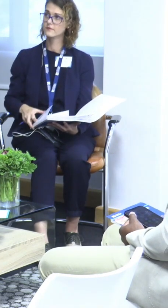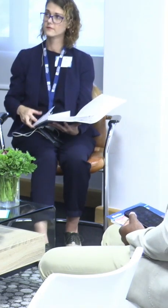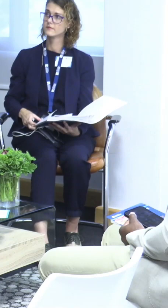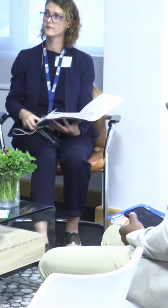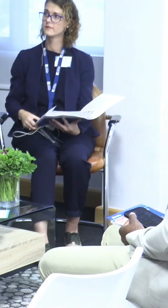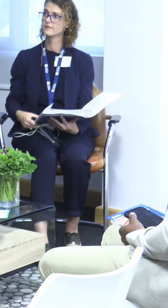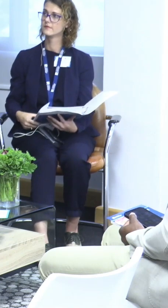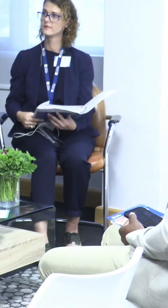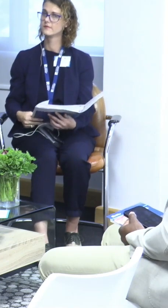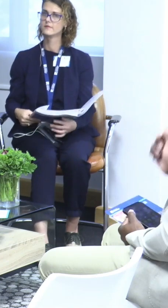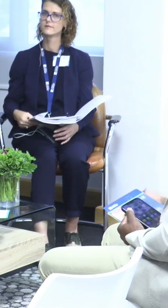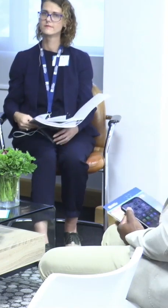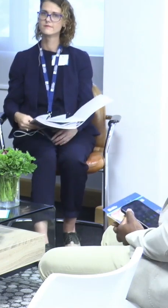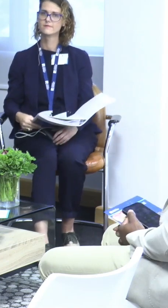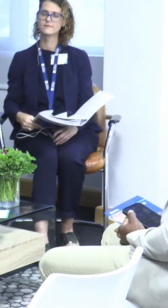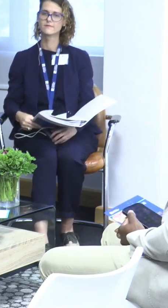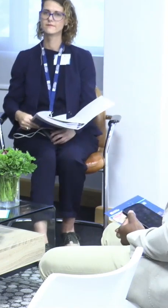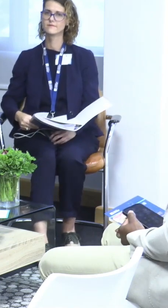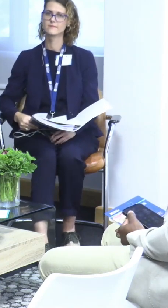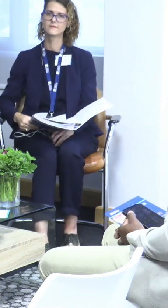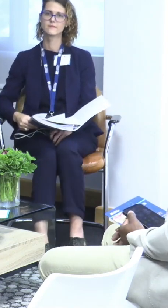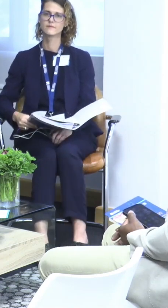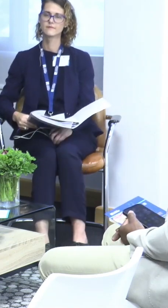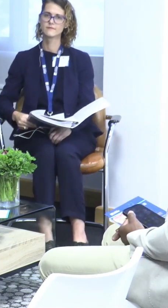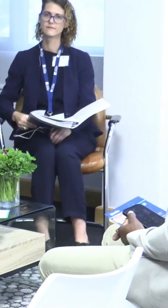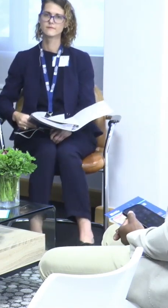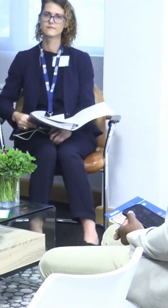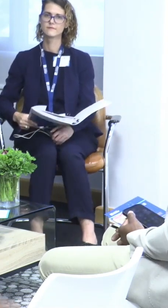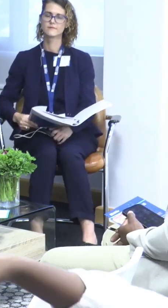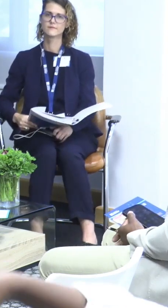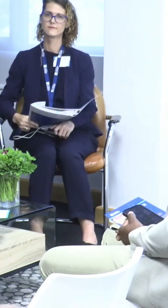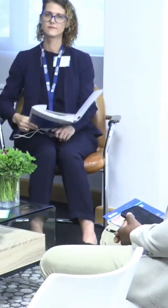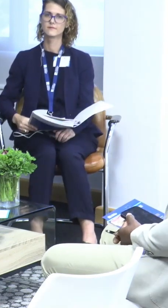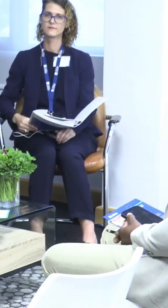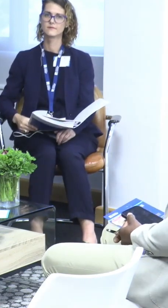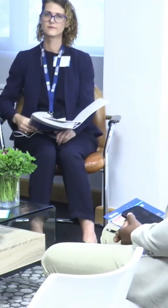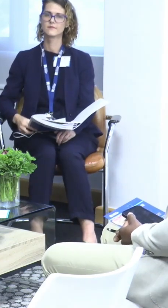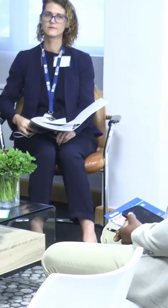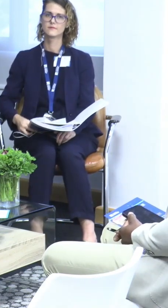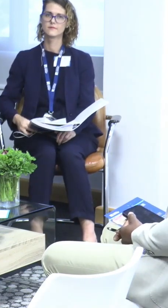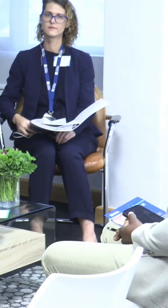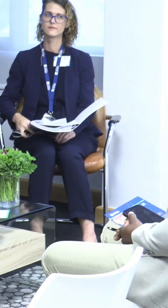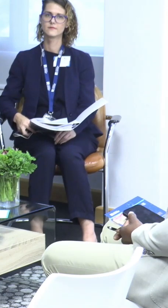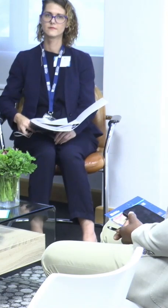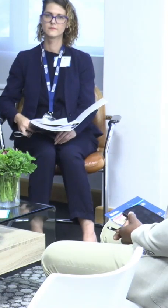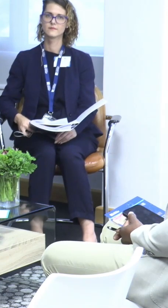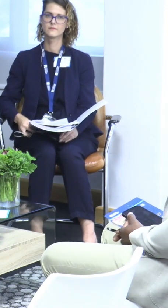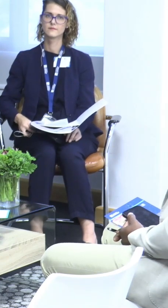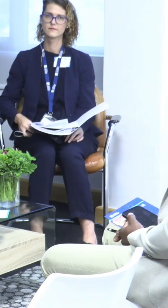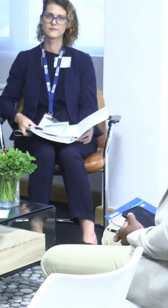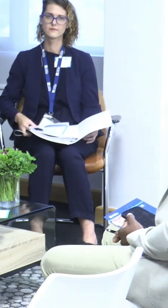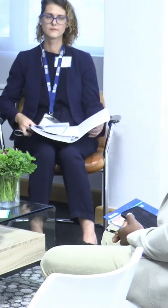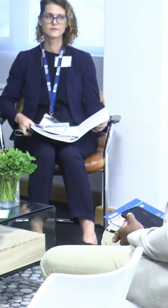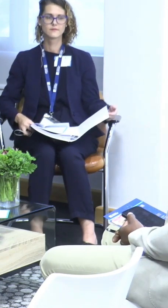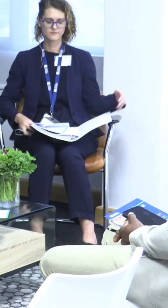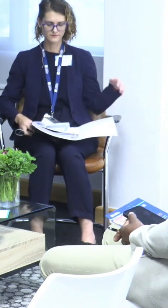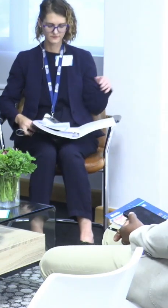her immediate left, we are joined by Lucia Dishishi, the President of Namibia National Student Organization, NANSO in